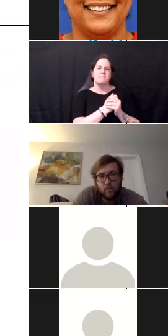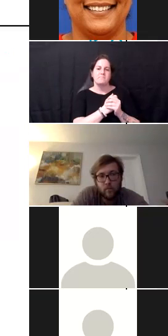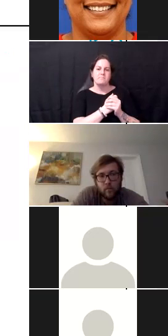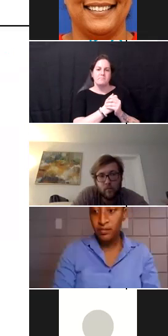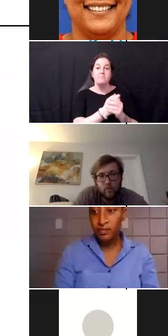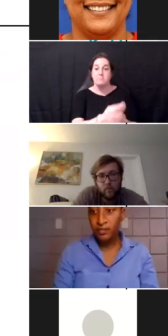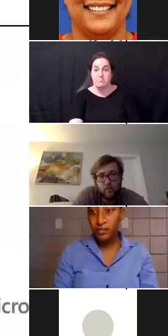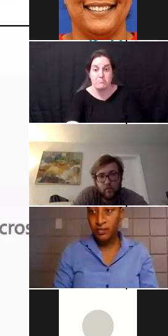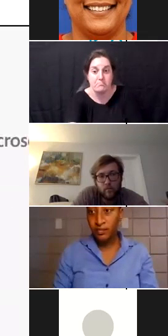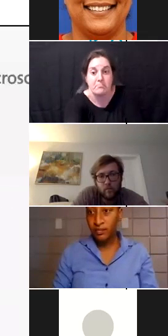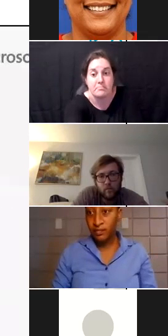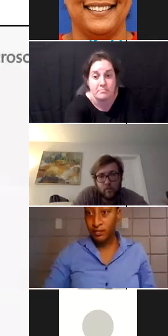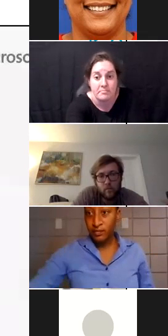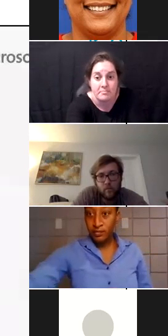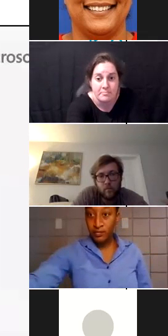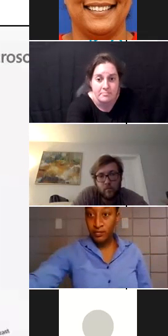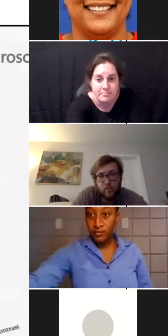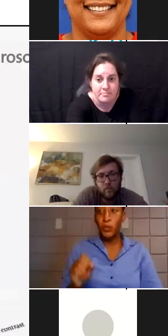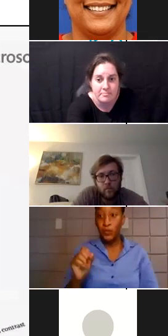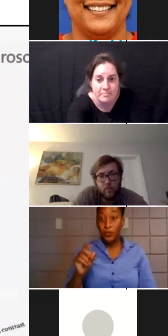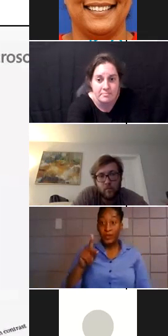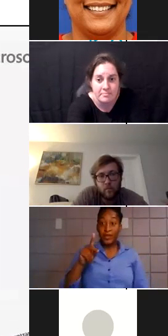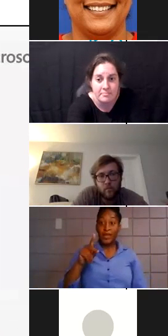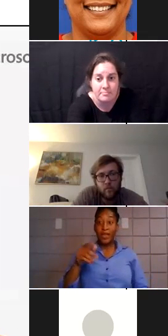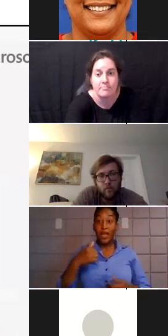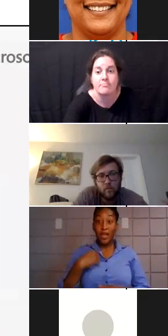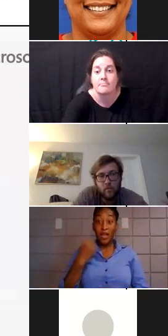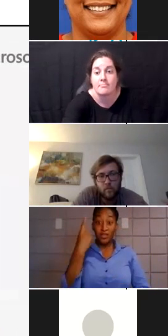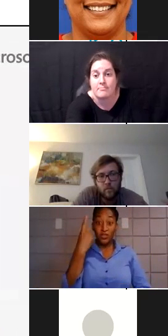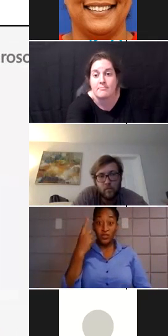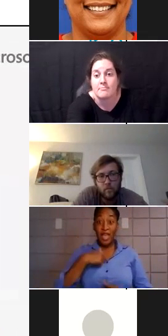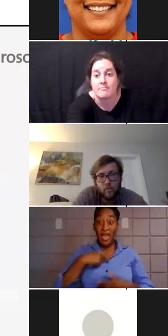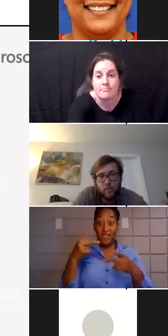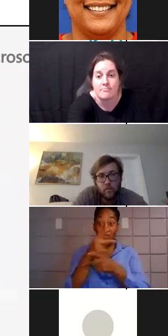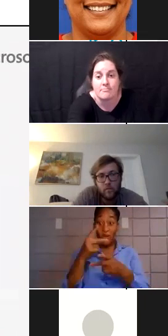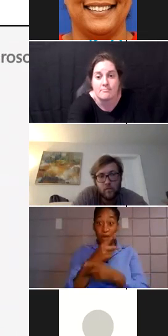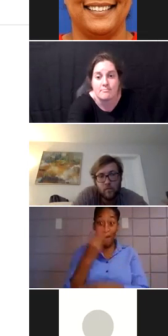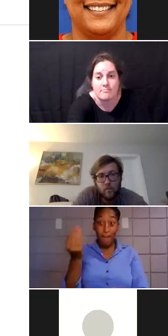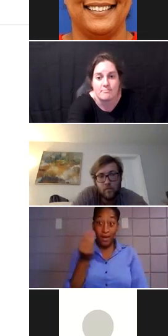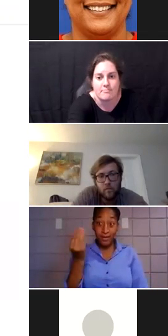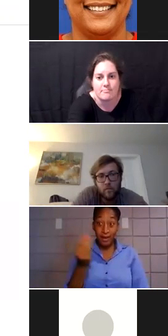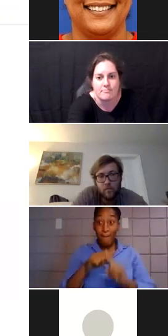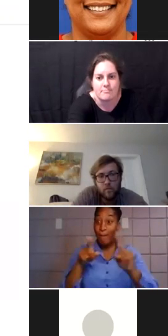let me see. I know that I wrote those out for you on Monday, but let's just do it again.